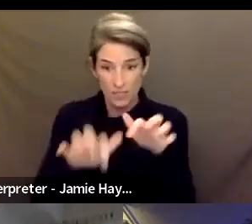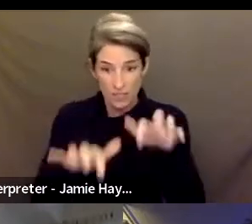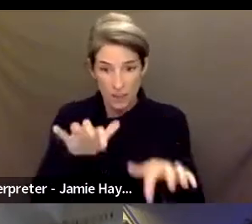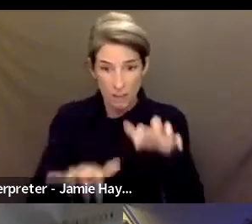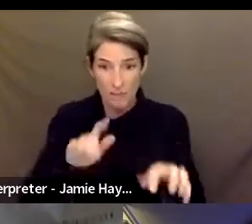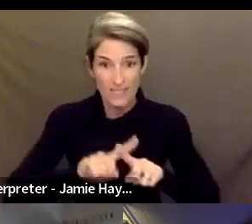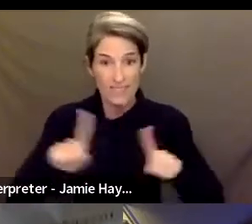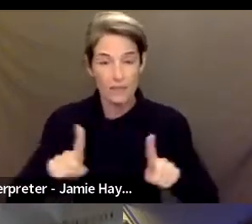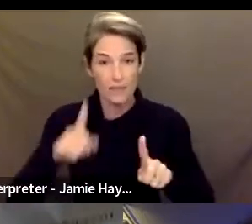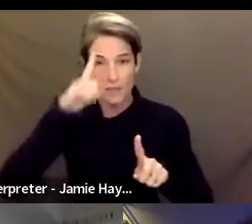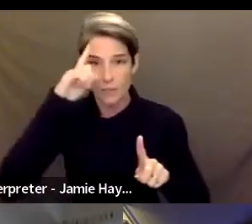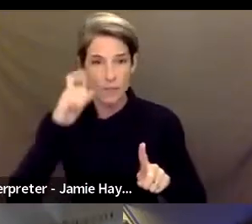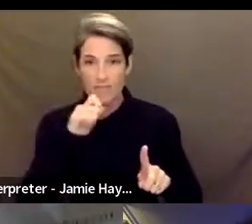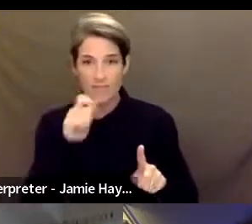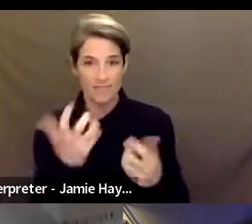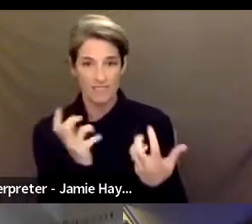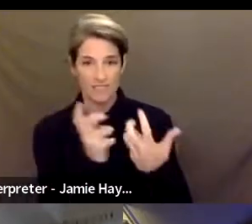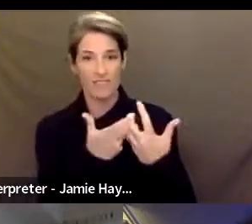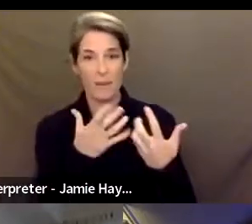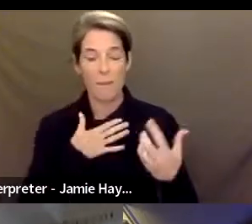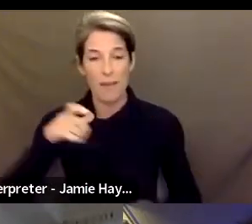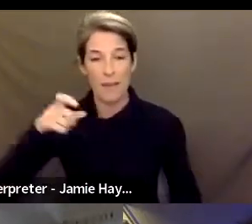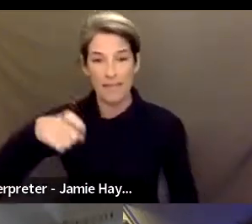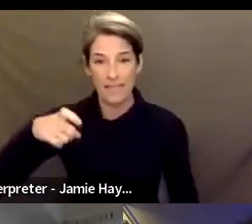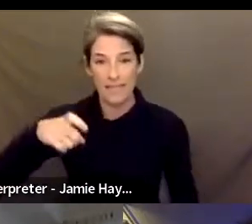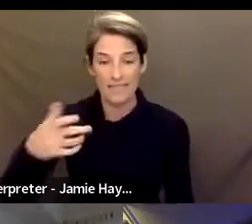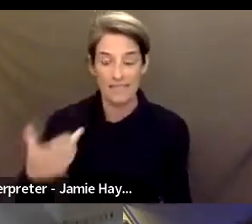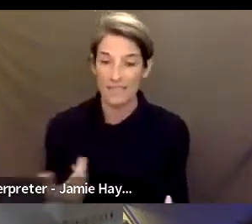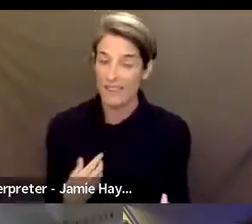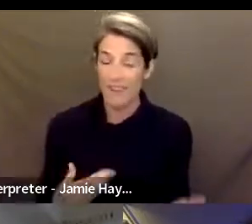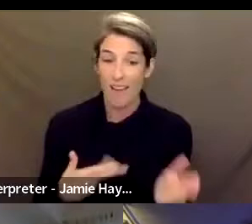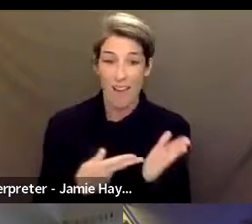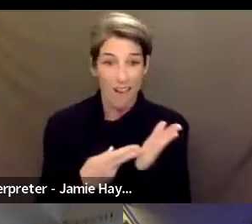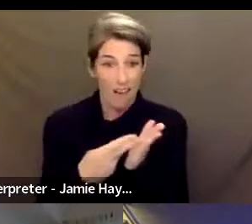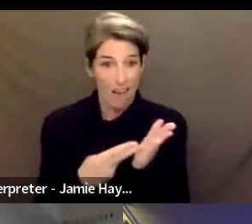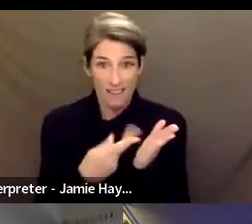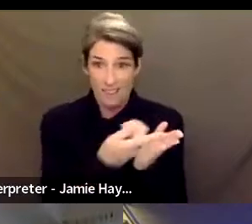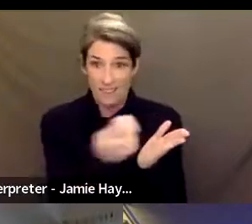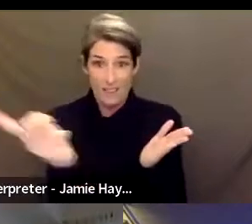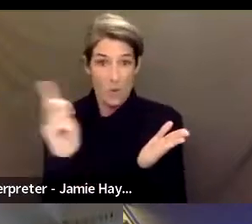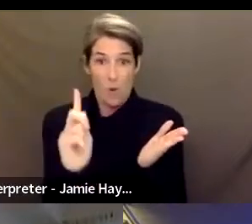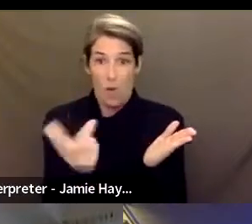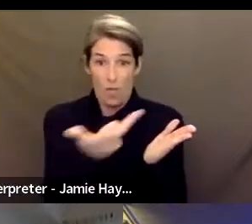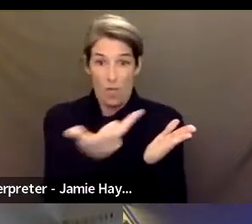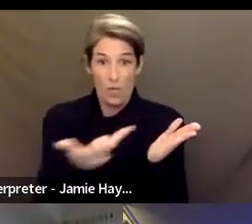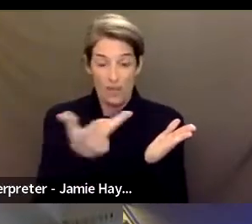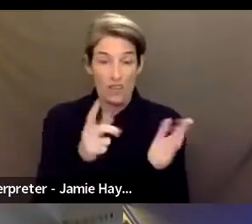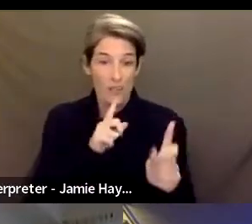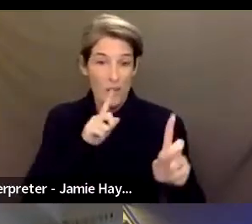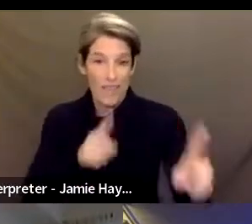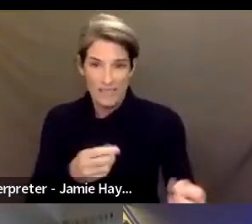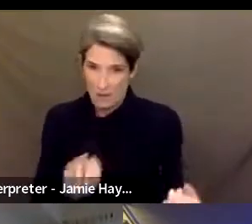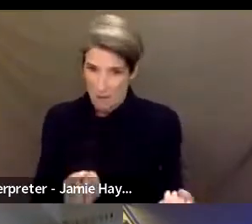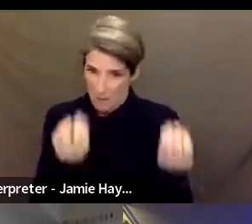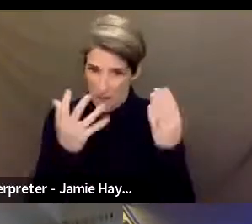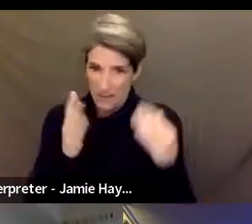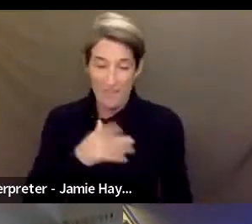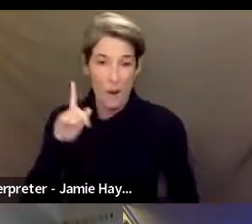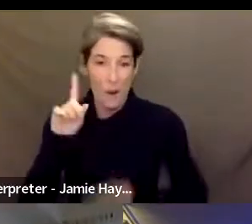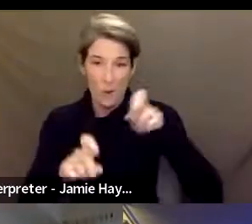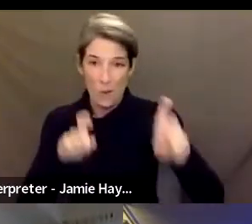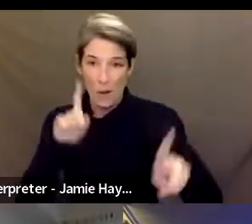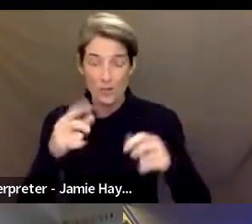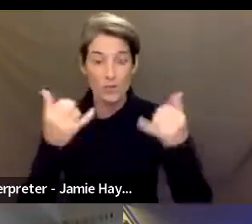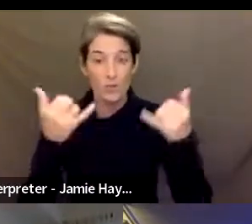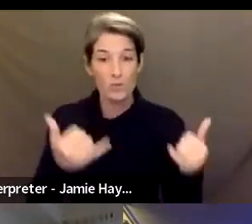But you all actually answered a lot of the other questions that we had in many of your answers. So awesome. So we're now